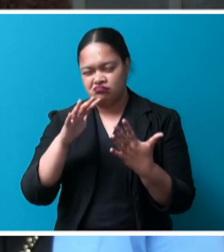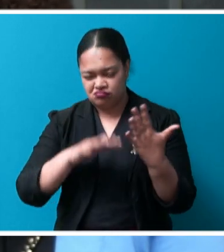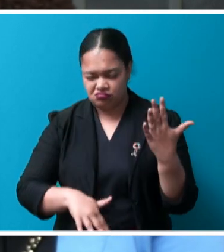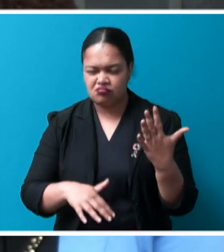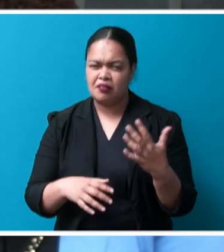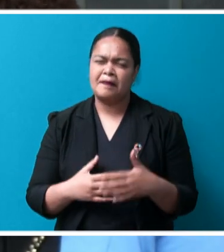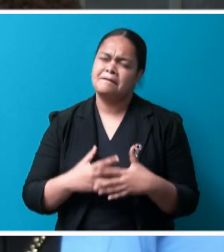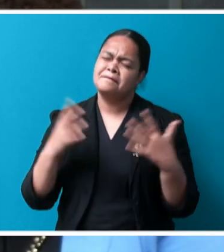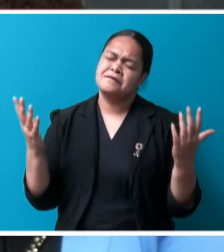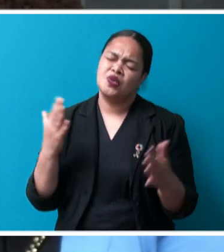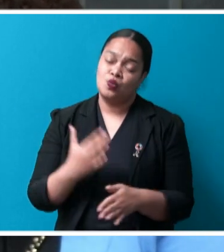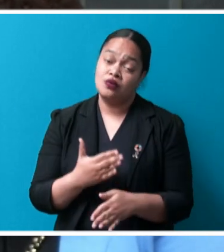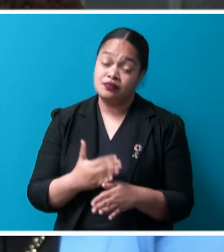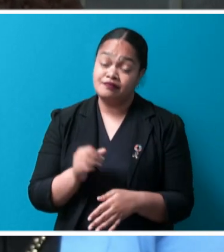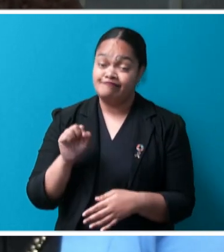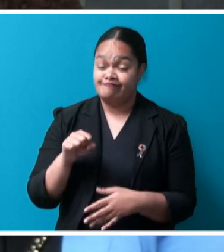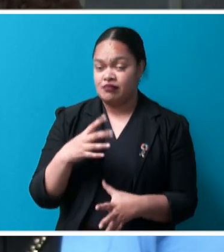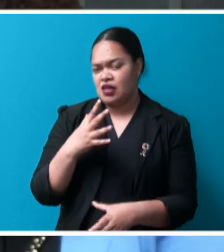big work to upgrade